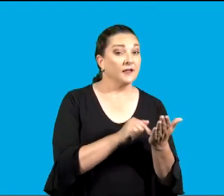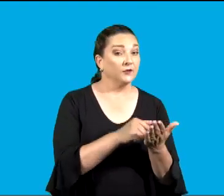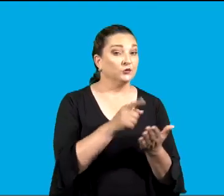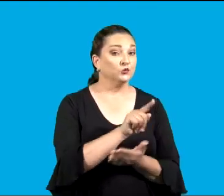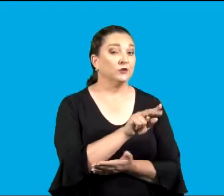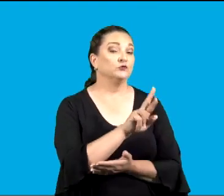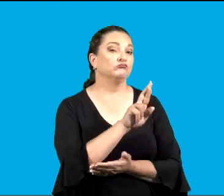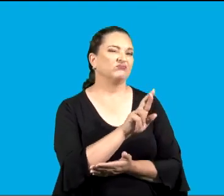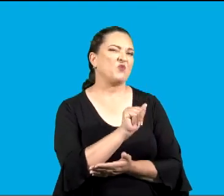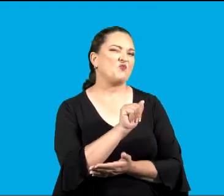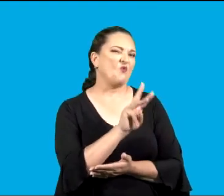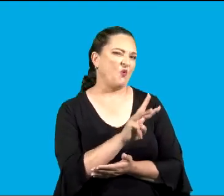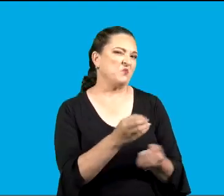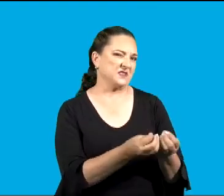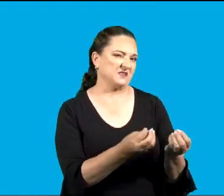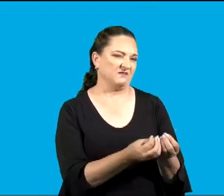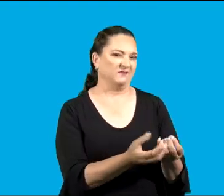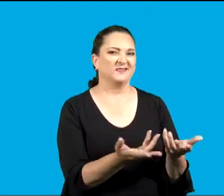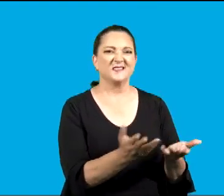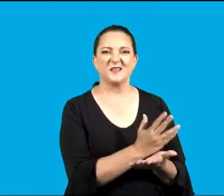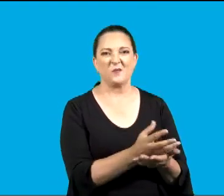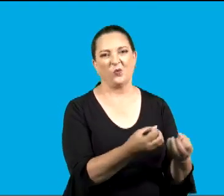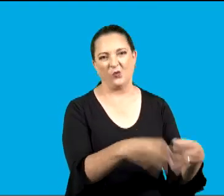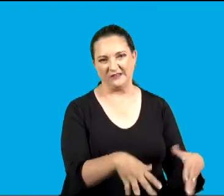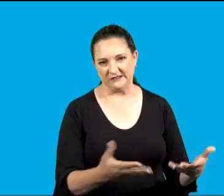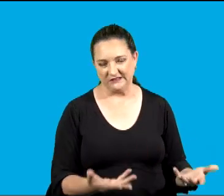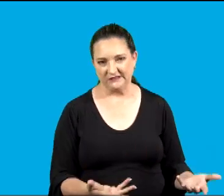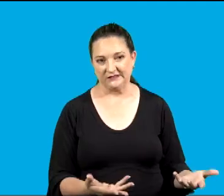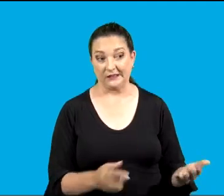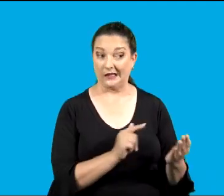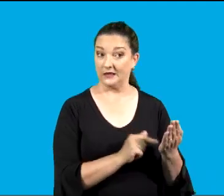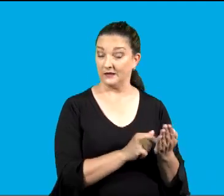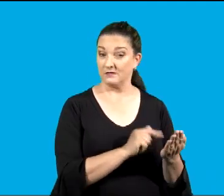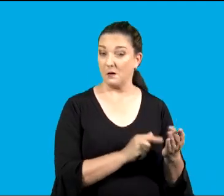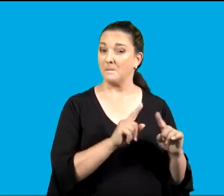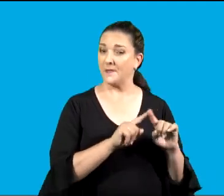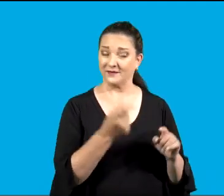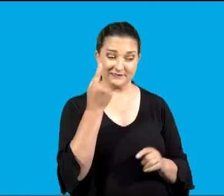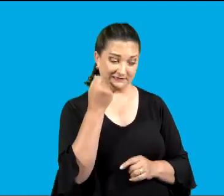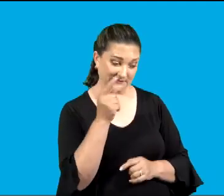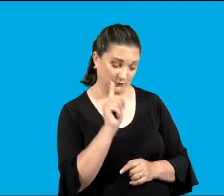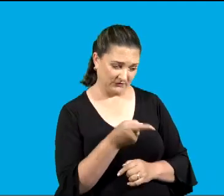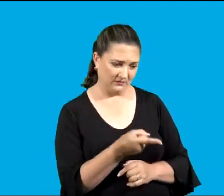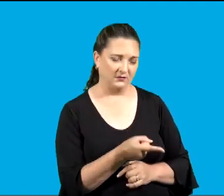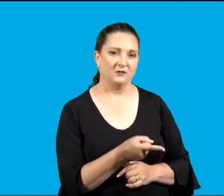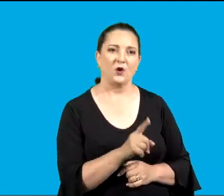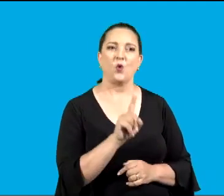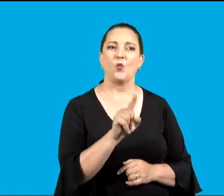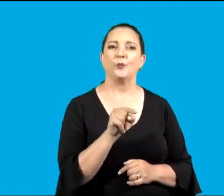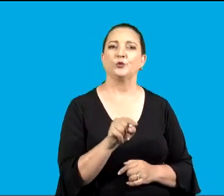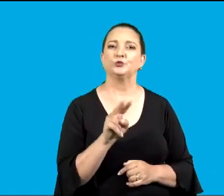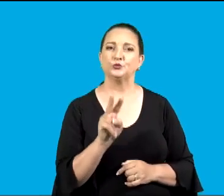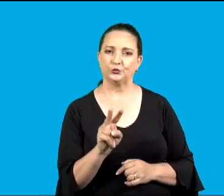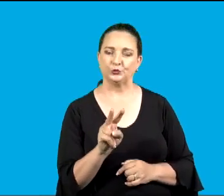calculate the cost of raw materials that was wasted. In order for you to do that, you have to understand that it